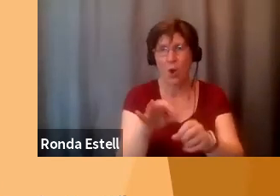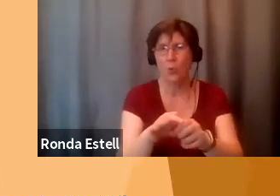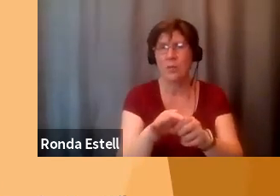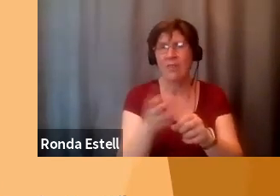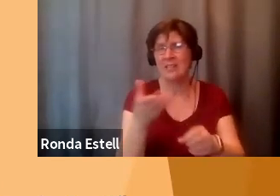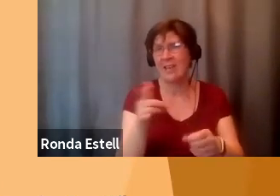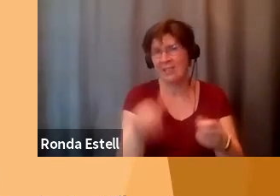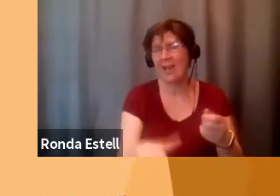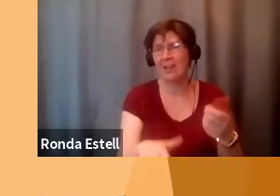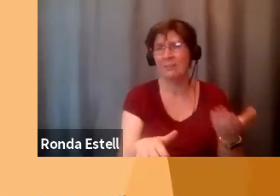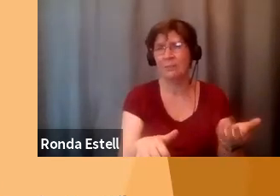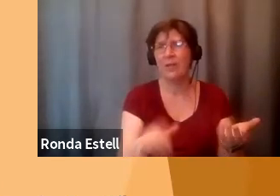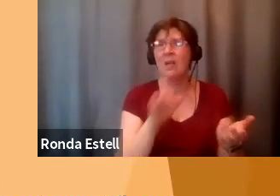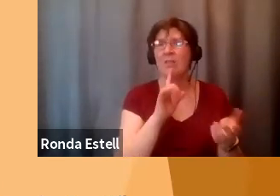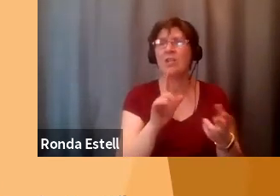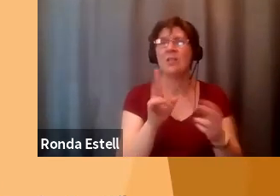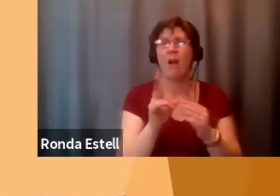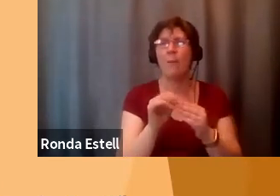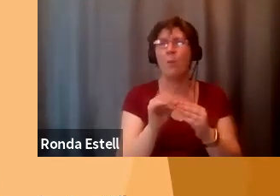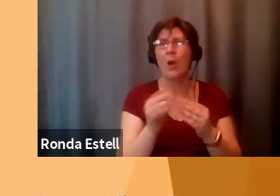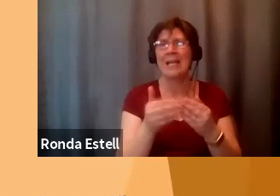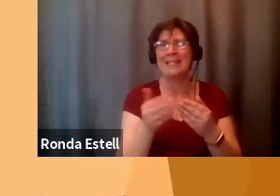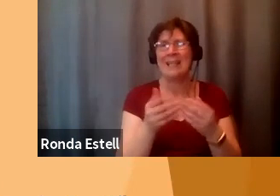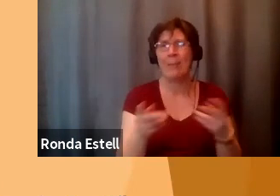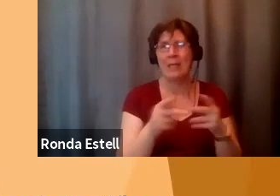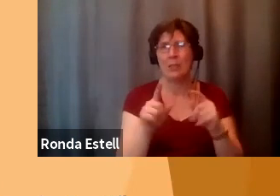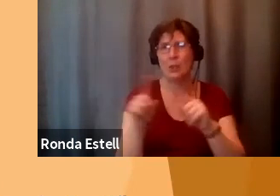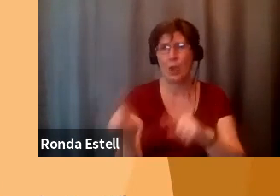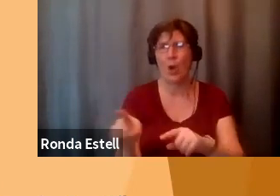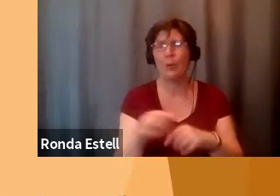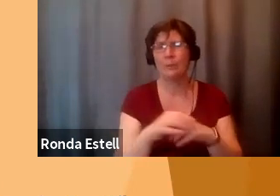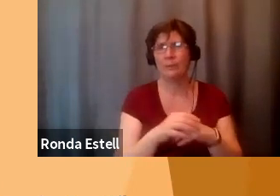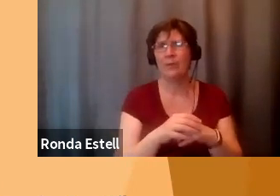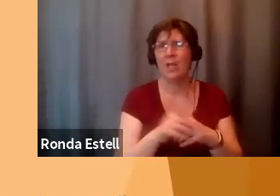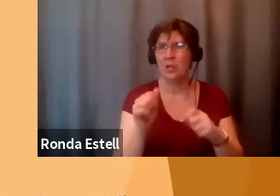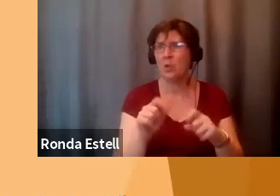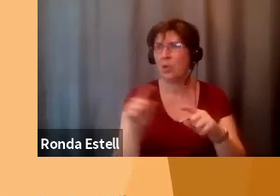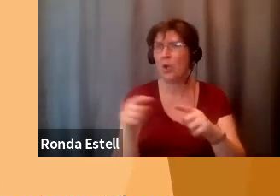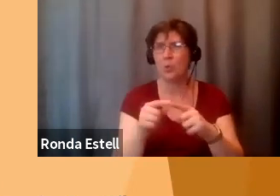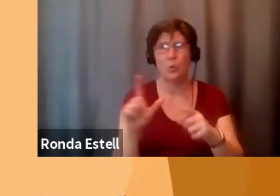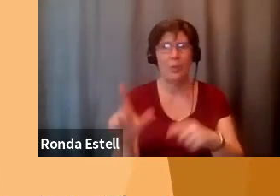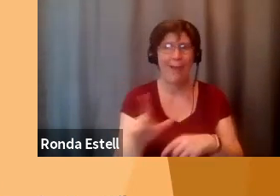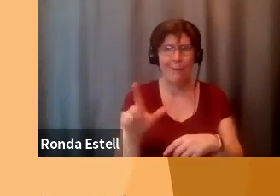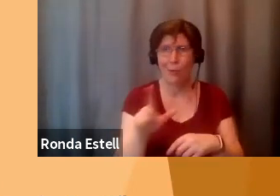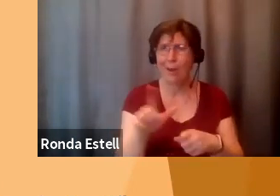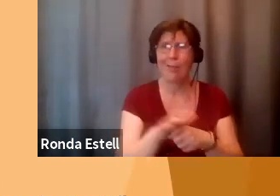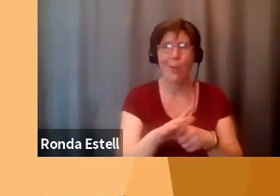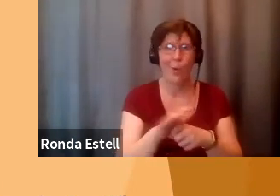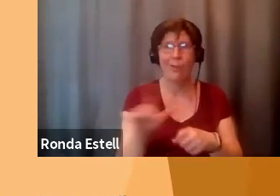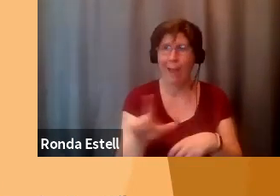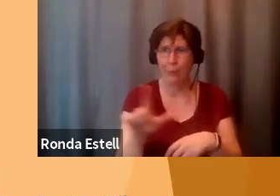And there's a couple of easy places to go. You could go to a library, the local